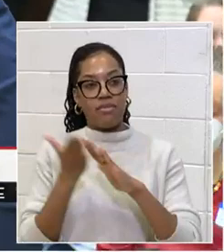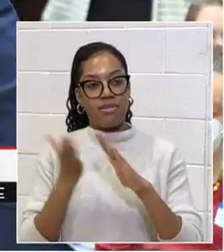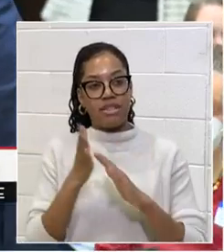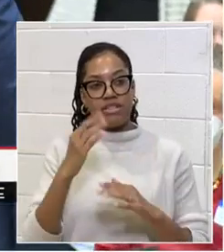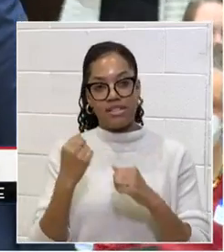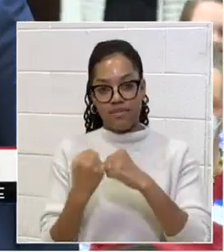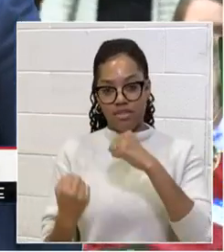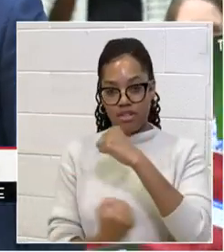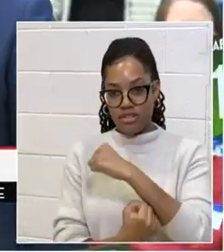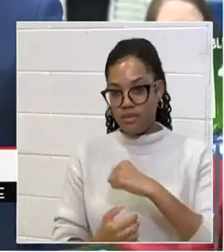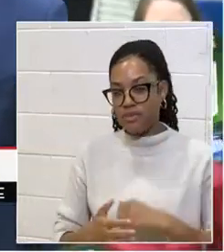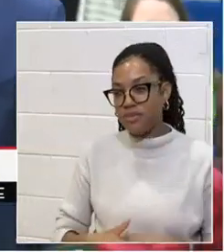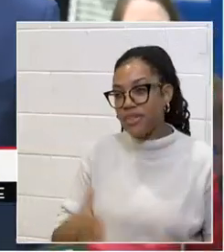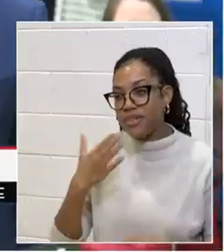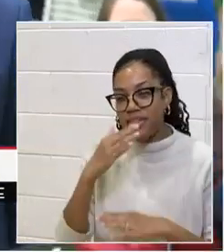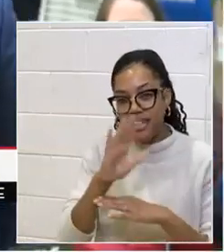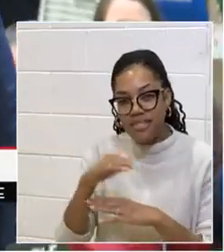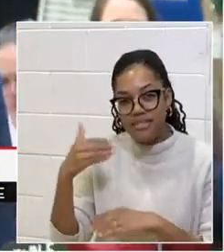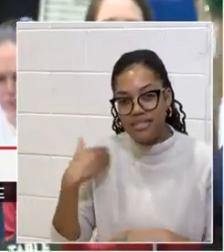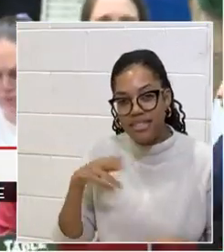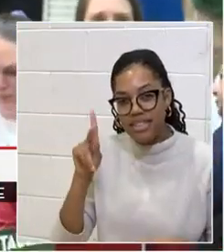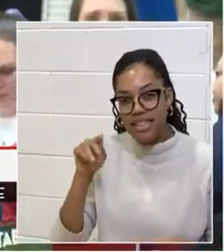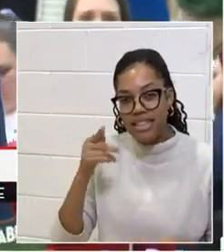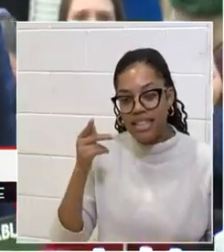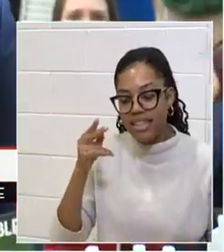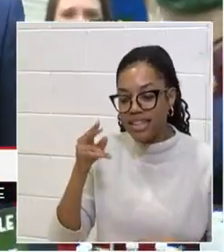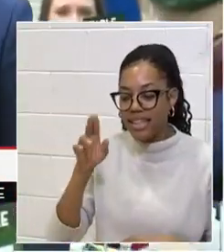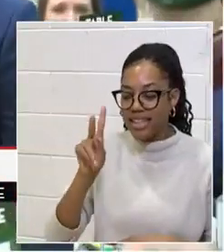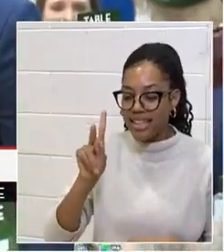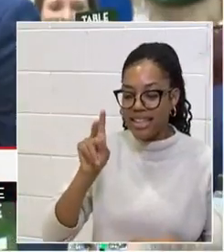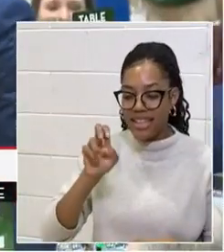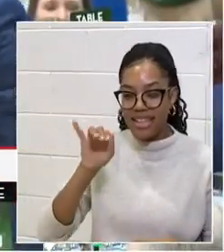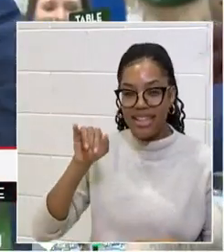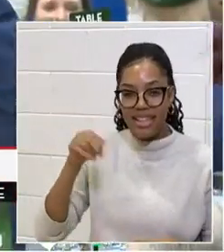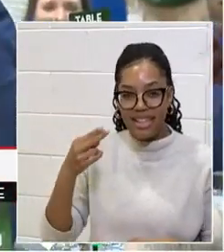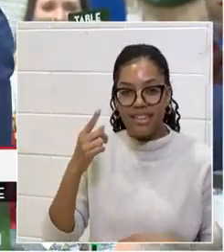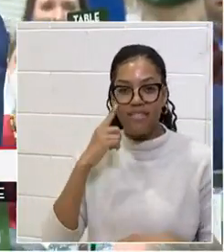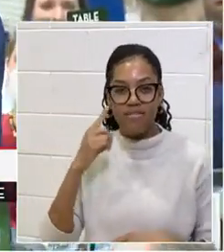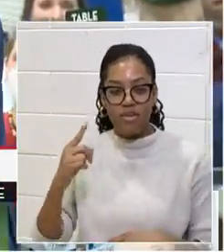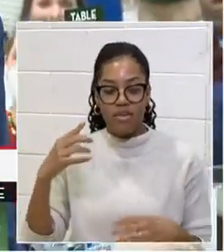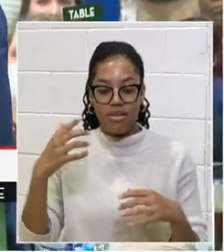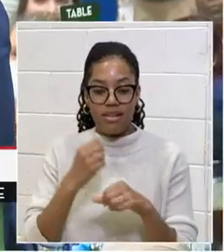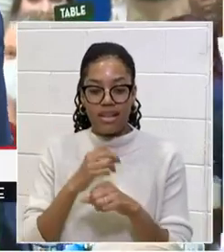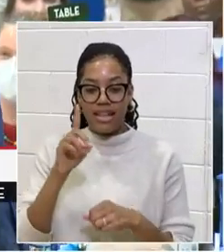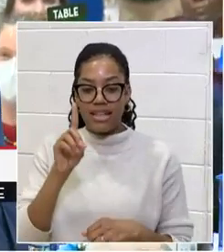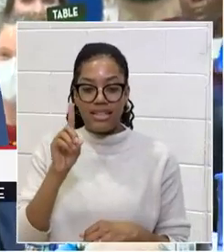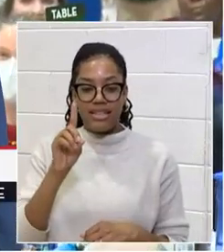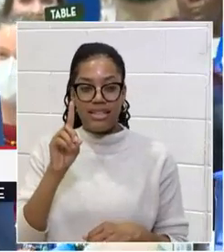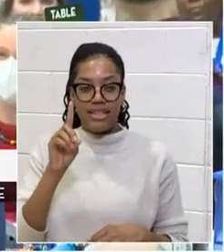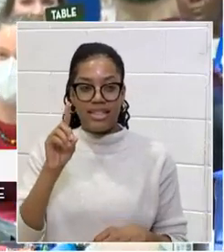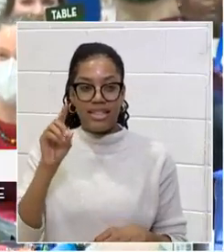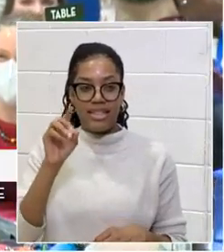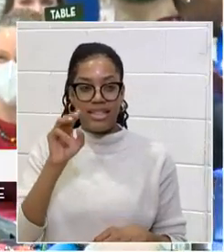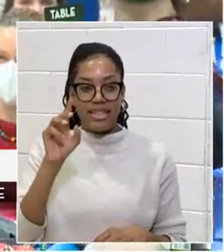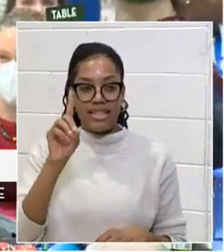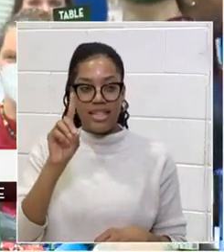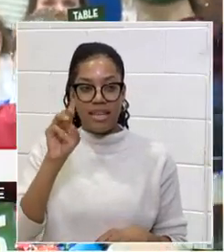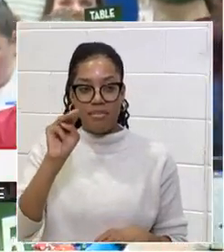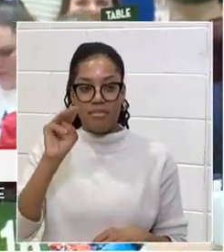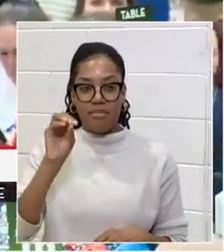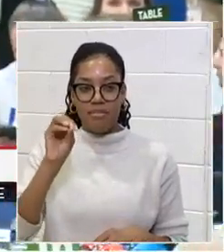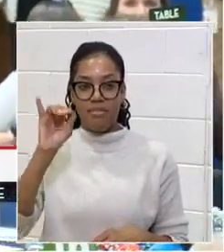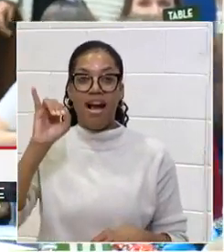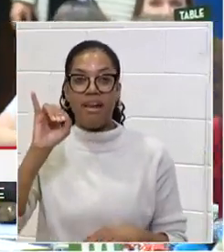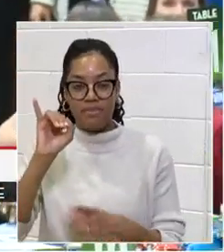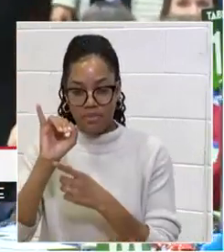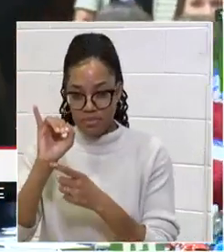Again, Keith Anderson, Deputy Mayor of Operations and Infrastructure, affectionately known as DMWA. Our job each and